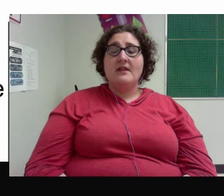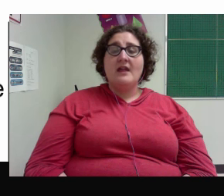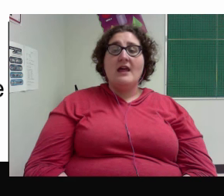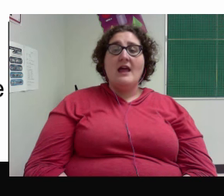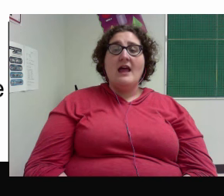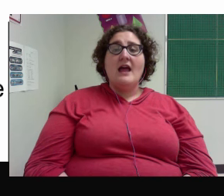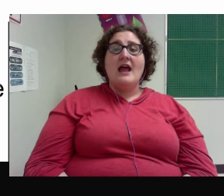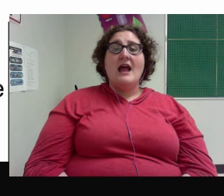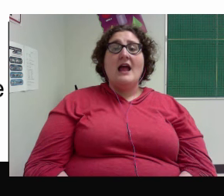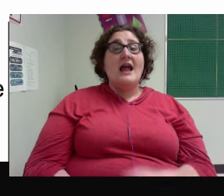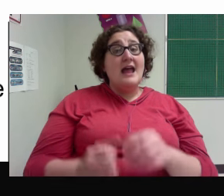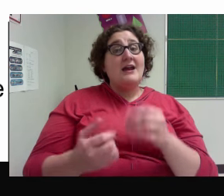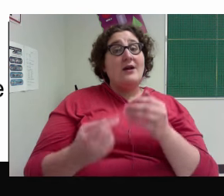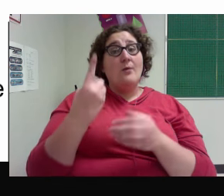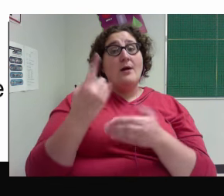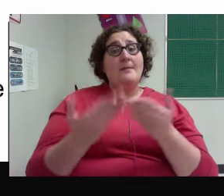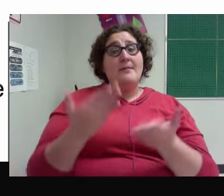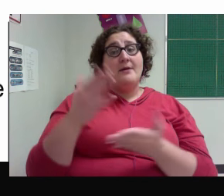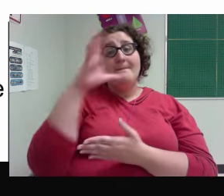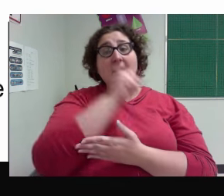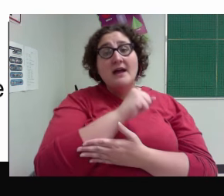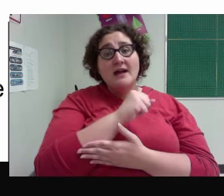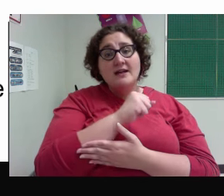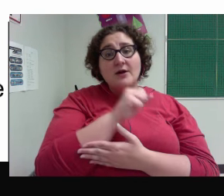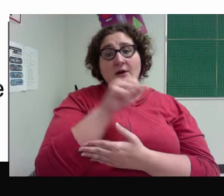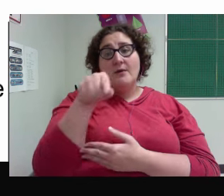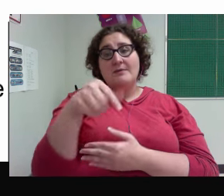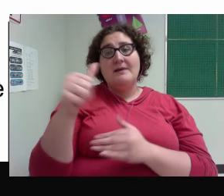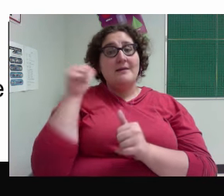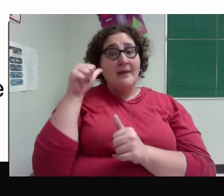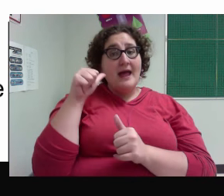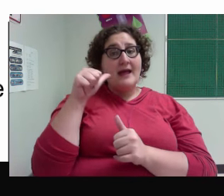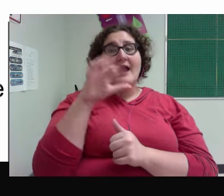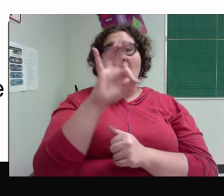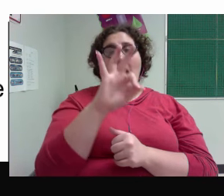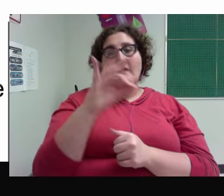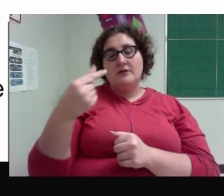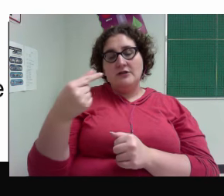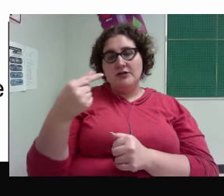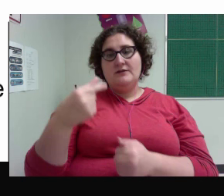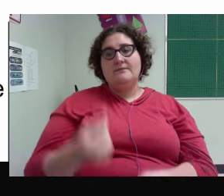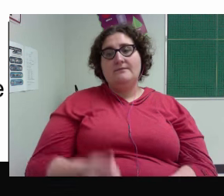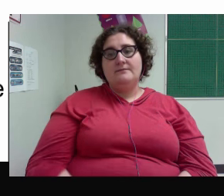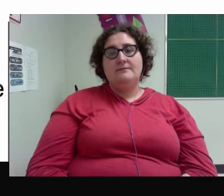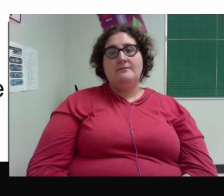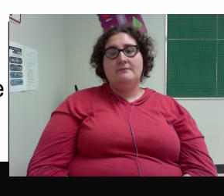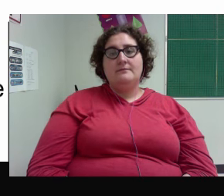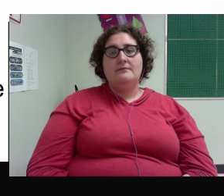And the one most oftenly missed is FG.